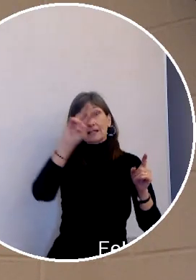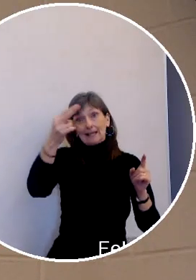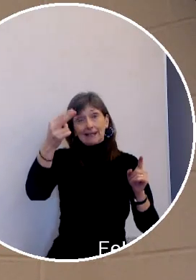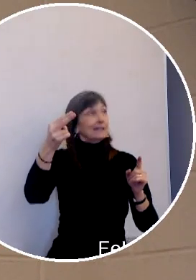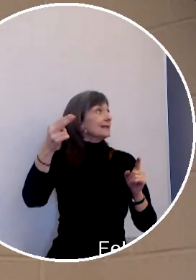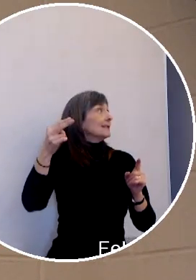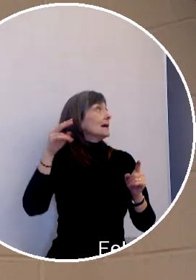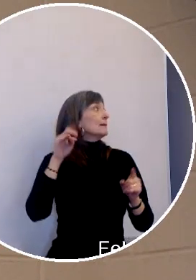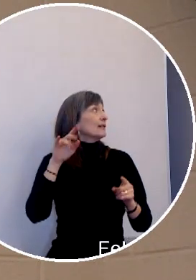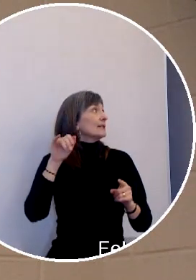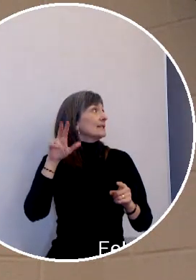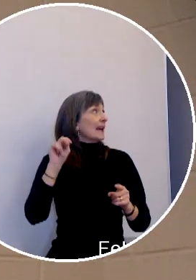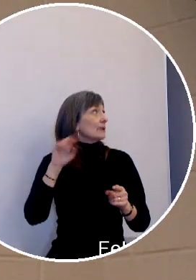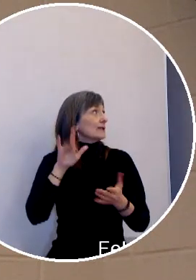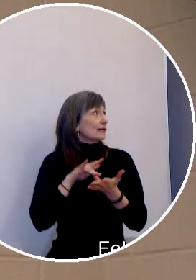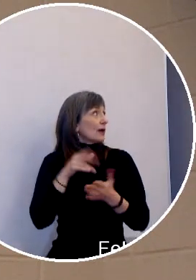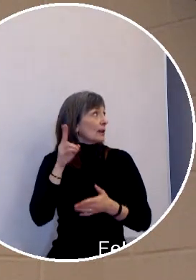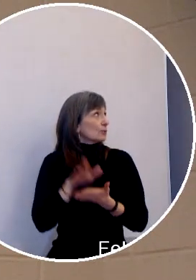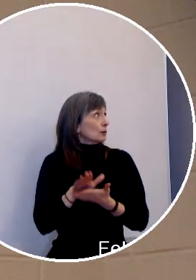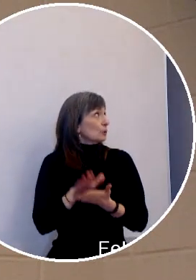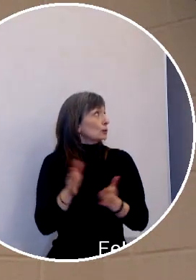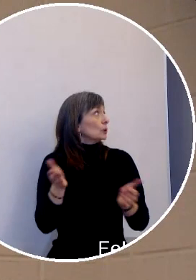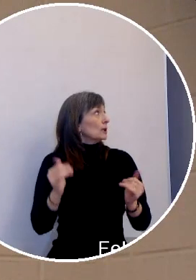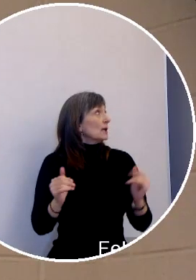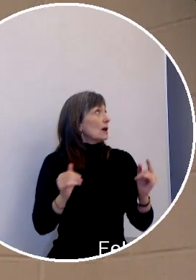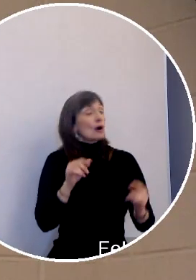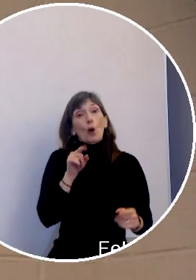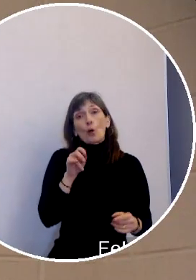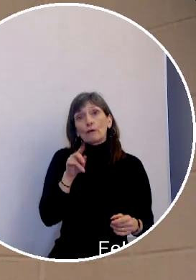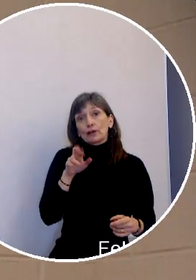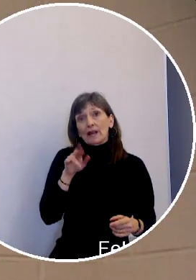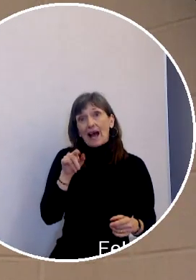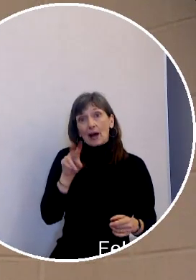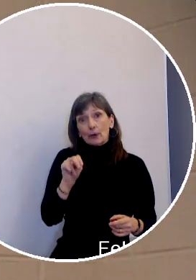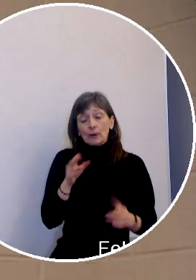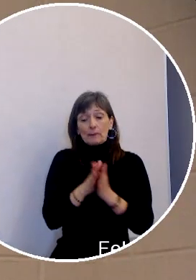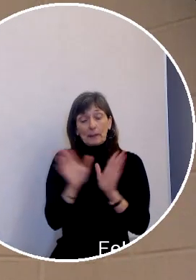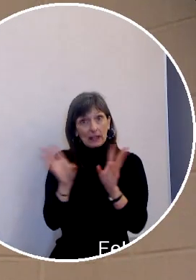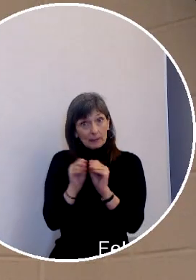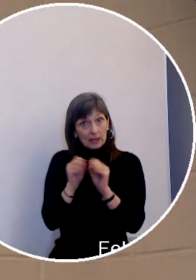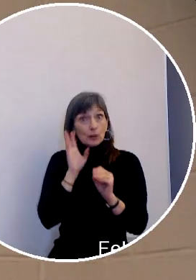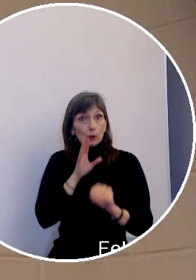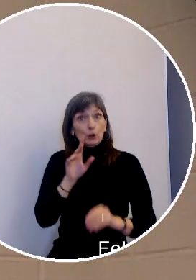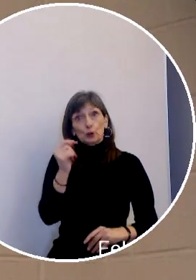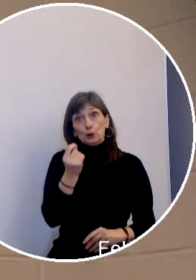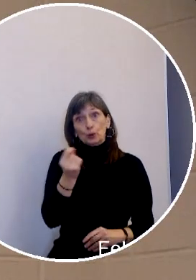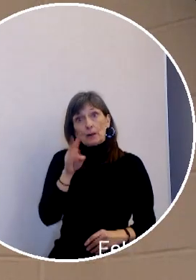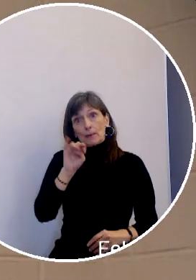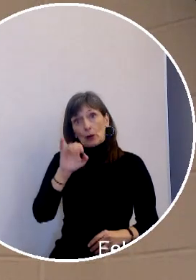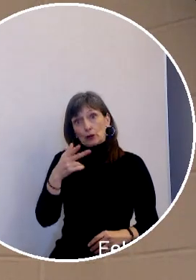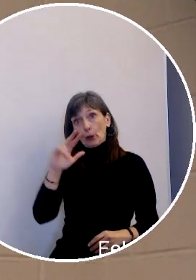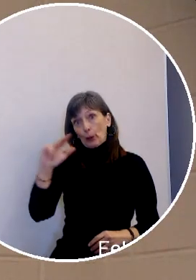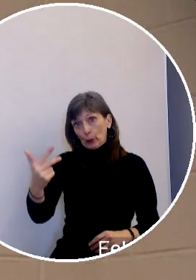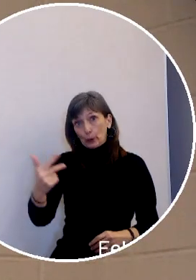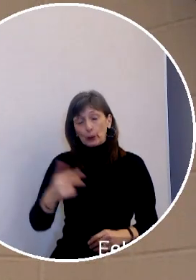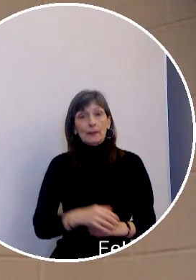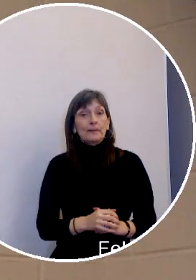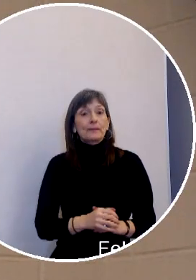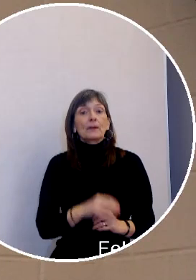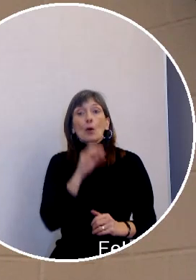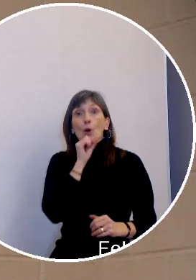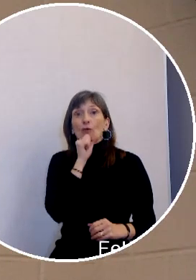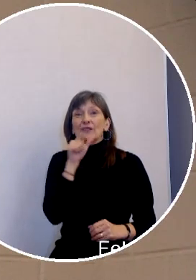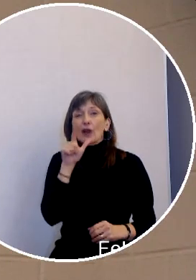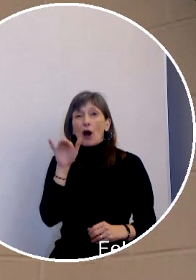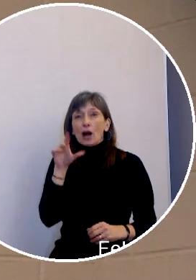at Marystown Central High. The Glovertown Academy System, the public meetings taking place Tuesday, March 3rd at the